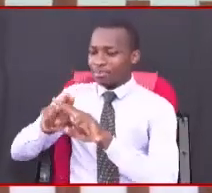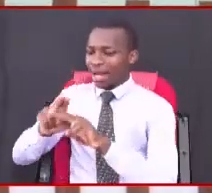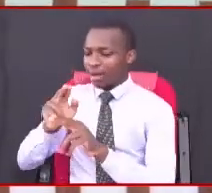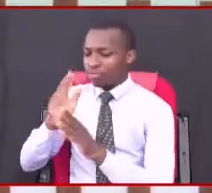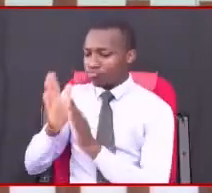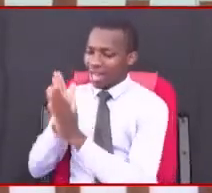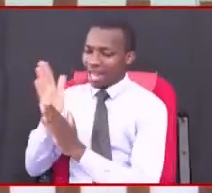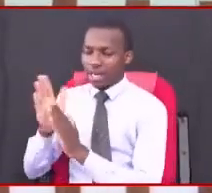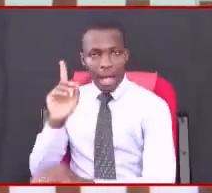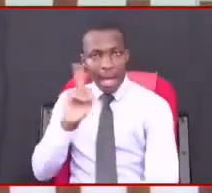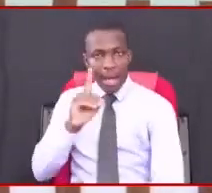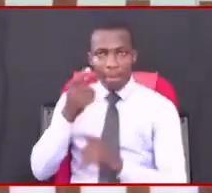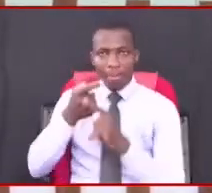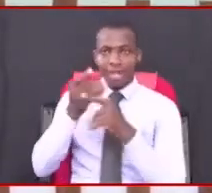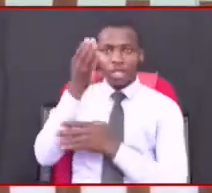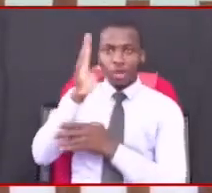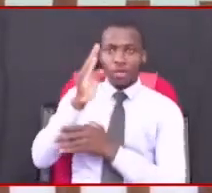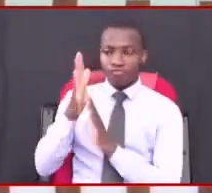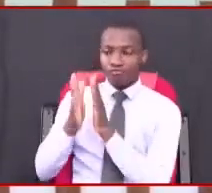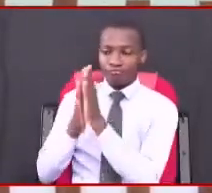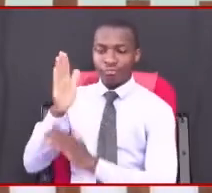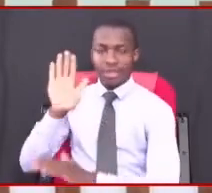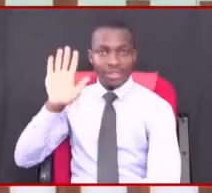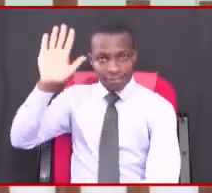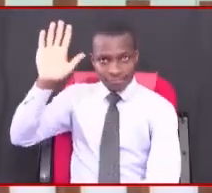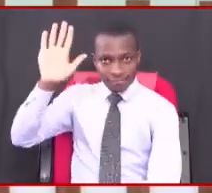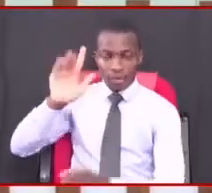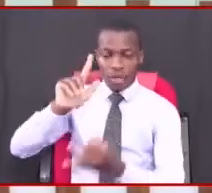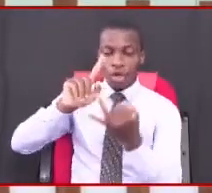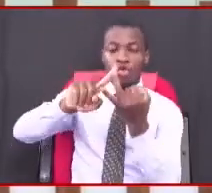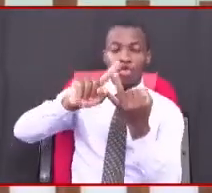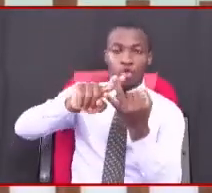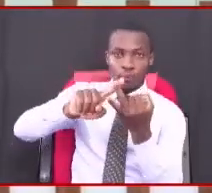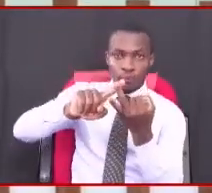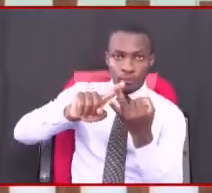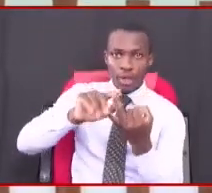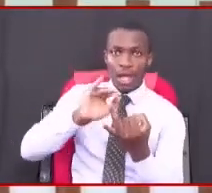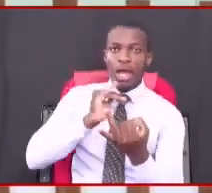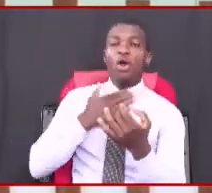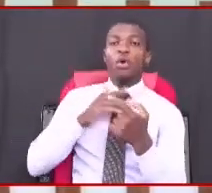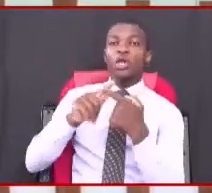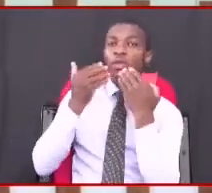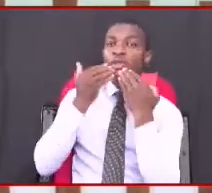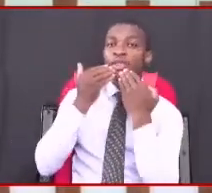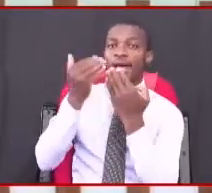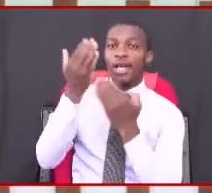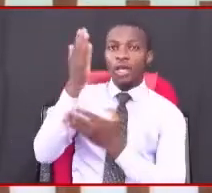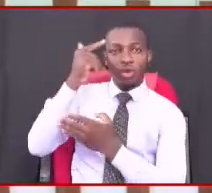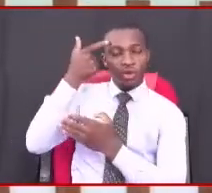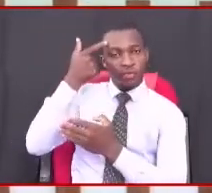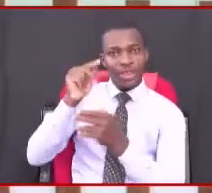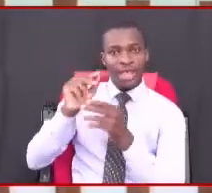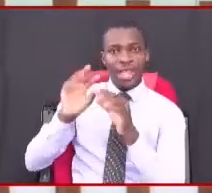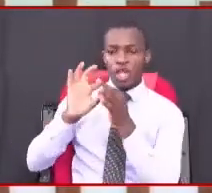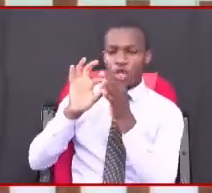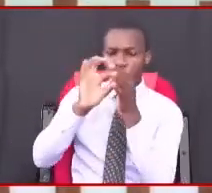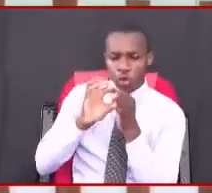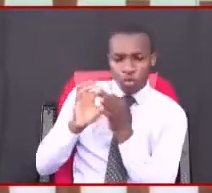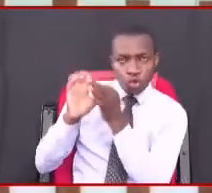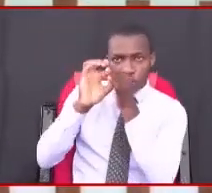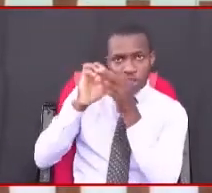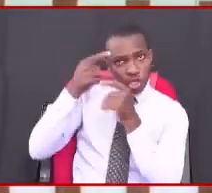only God who orchestrated it. 2, we thank God for the unity of this